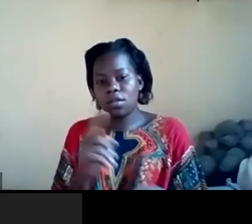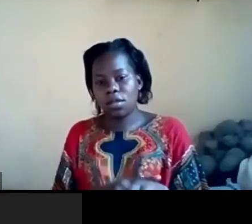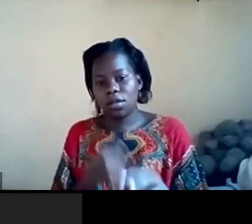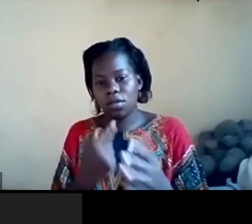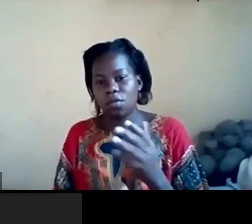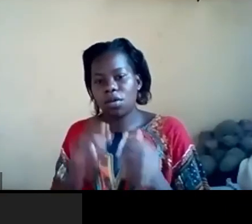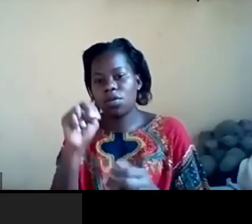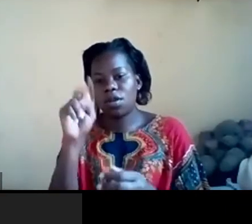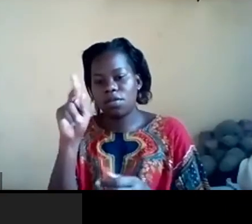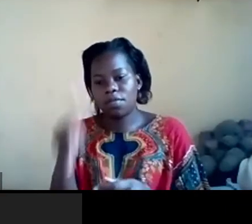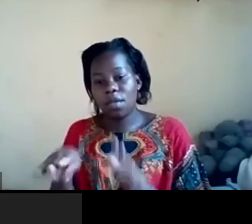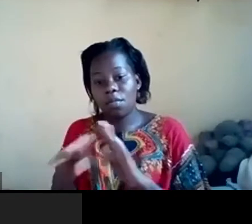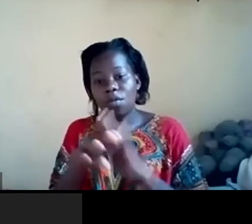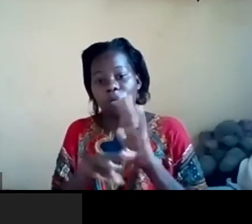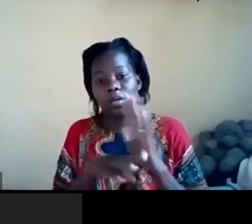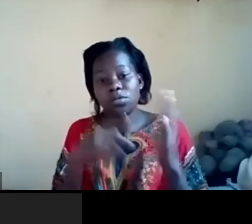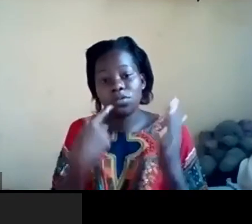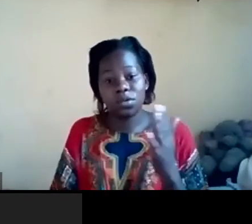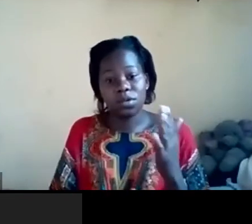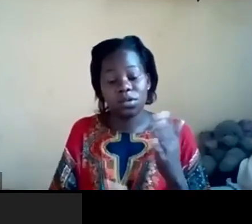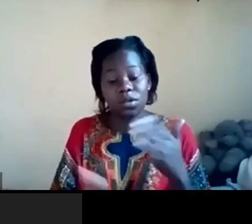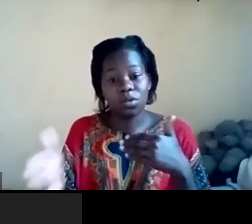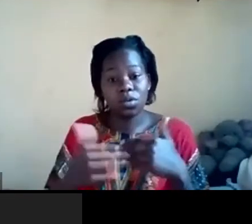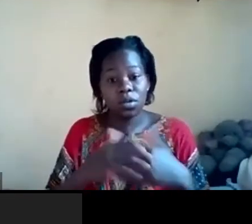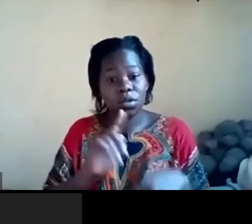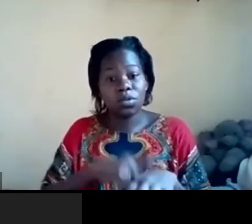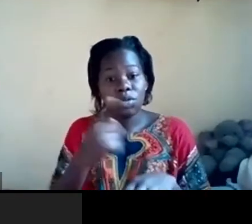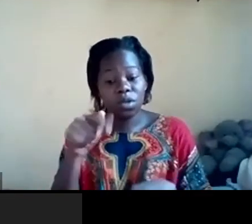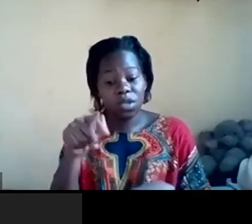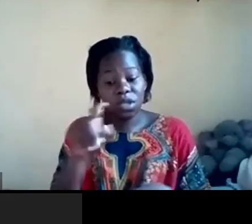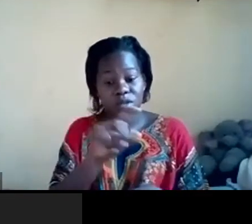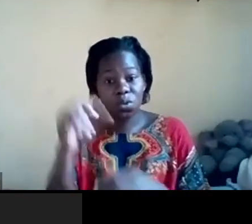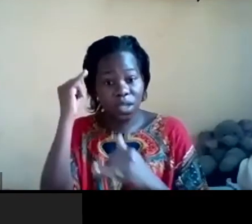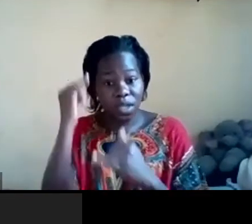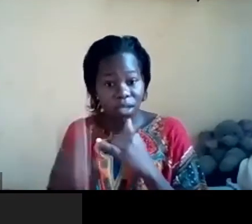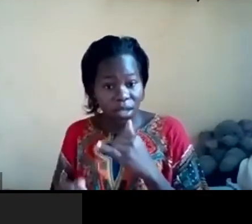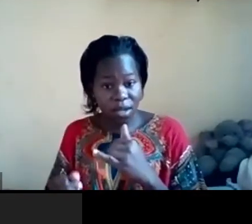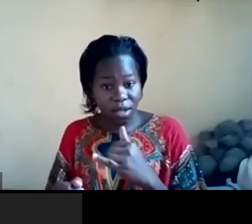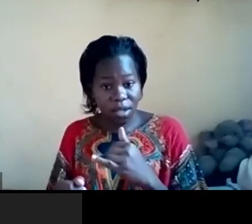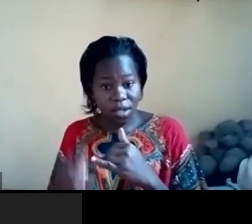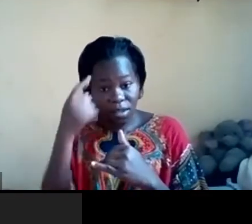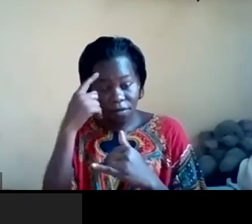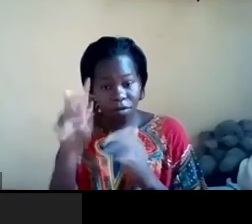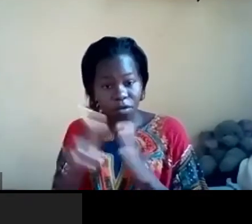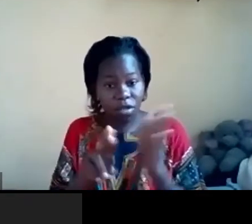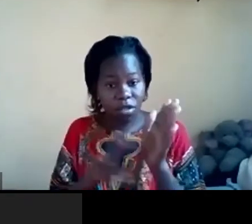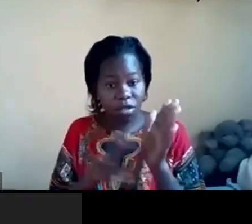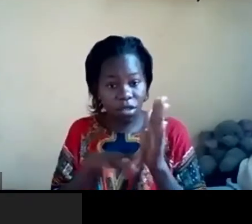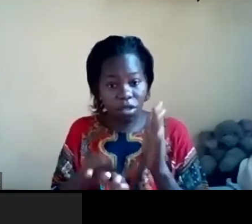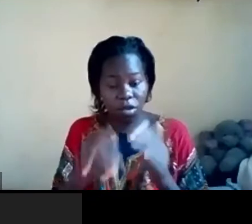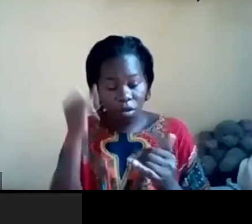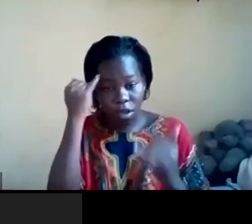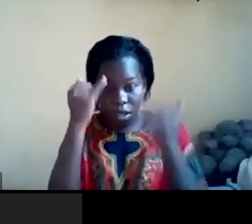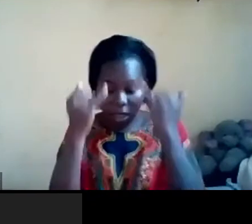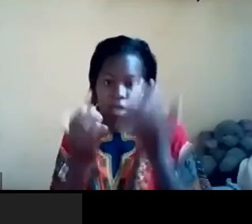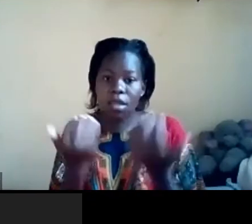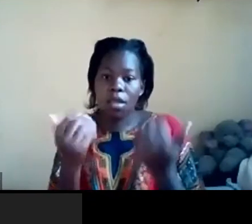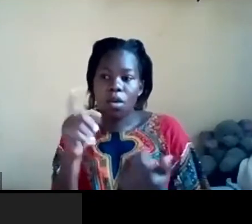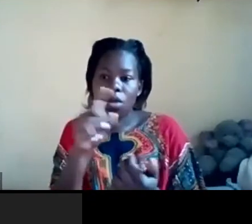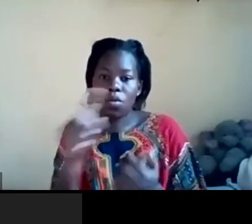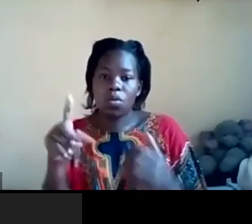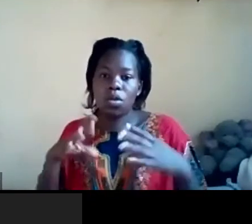programs? The deadline is this weekend for you registering your idea, and then we'll have 1 week break, and then we'll resume the